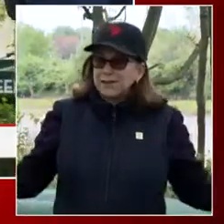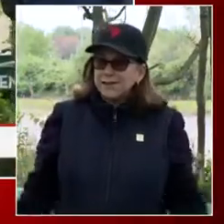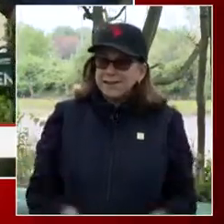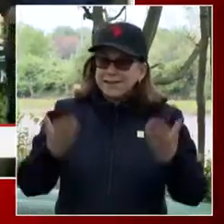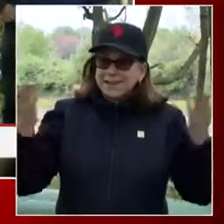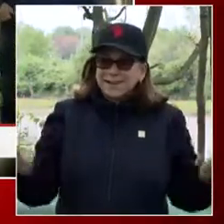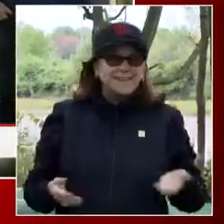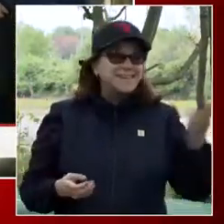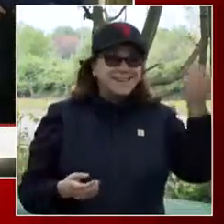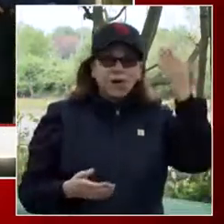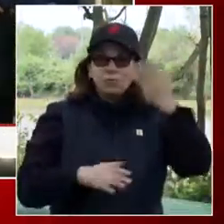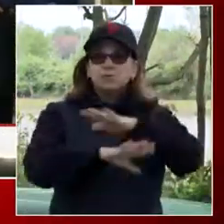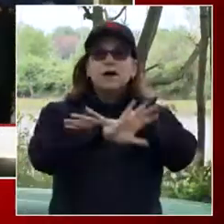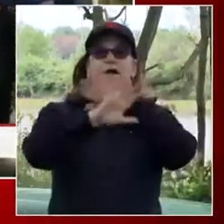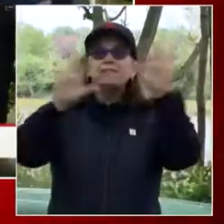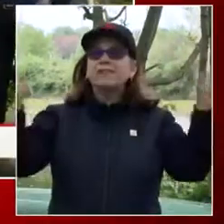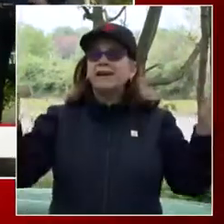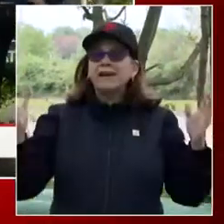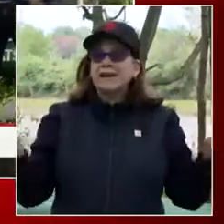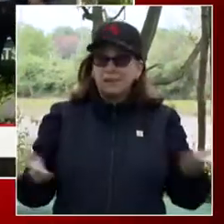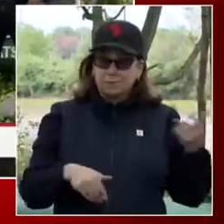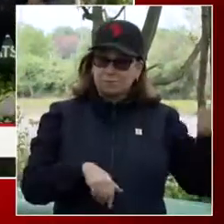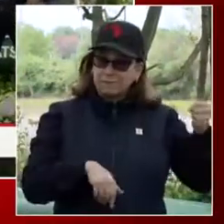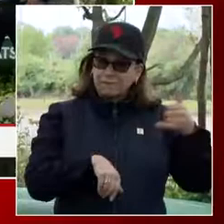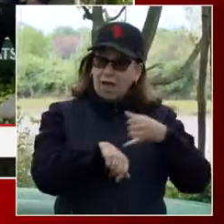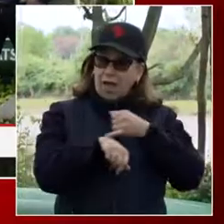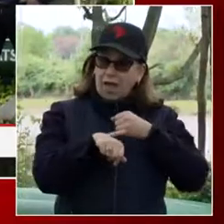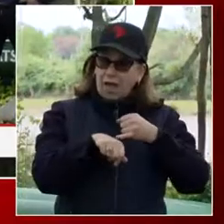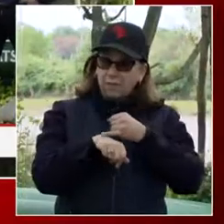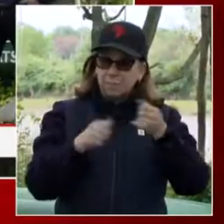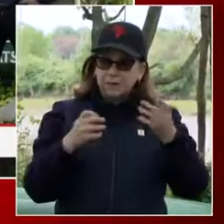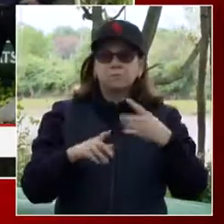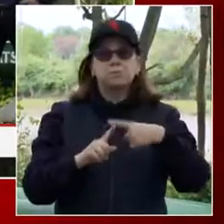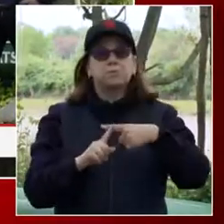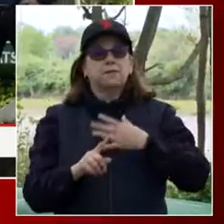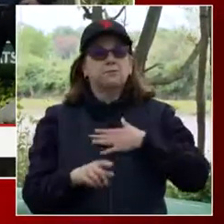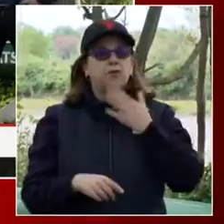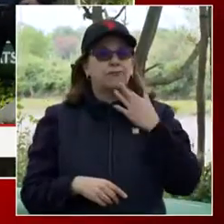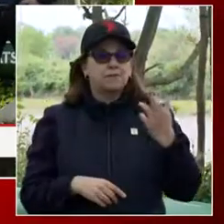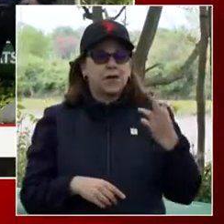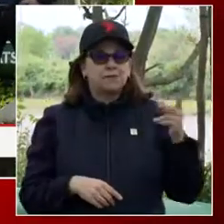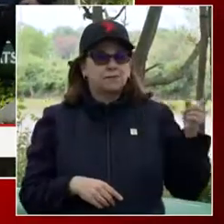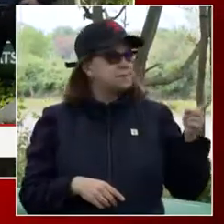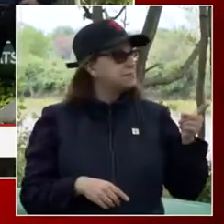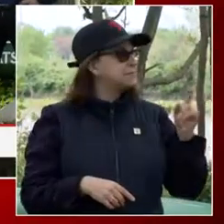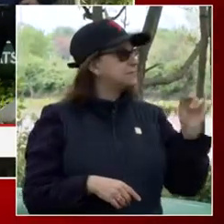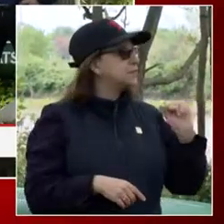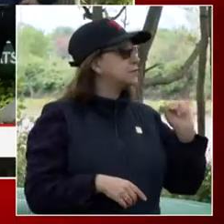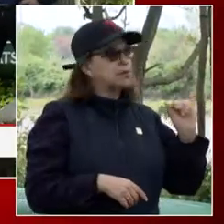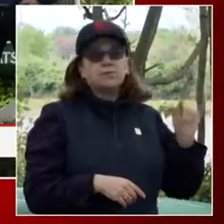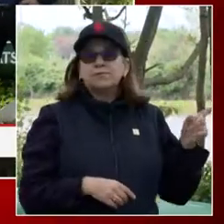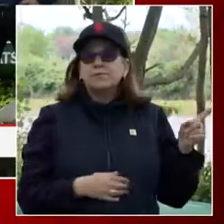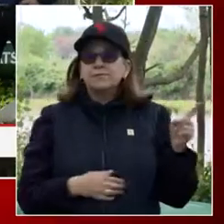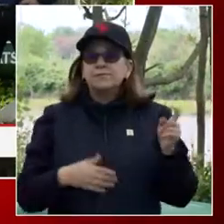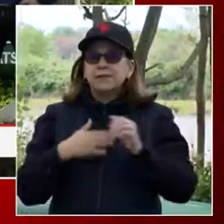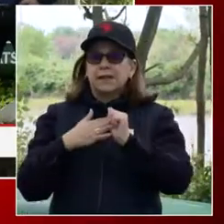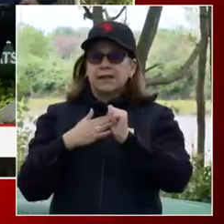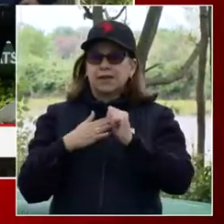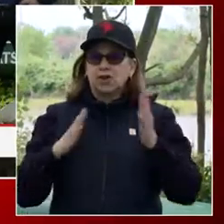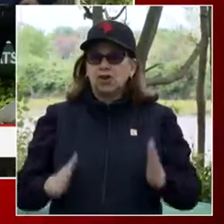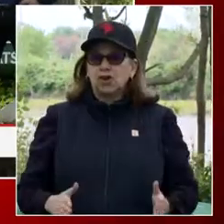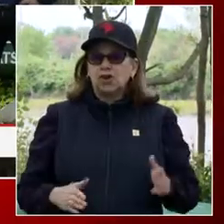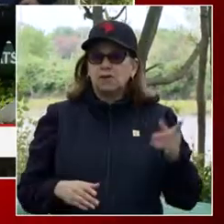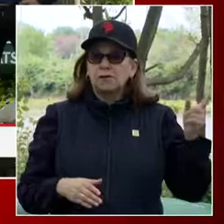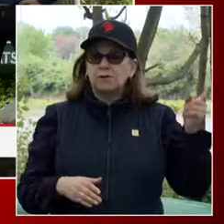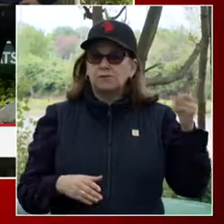D.C.? But we have an island manager, one of my friends, but also certainly a leader with Living Classrooms, who's